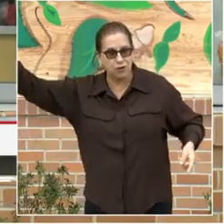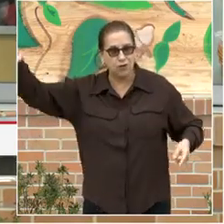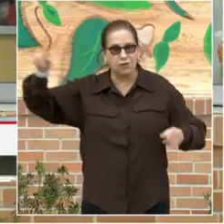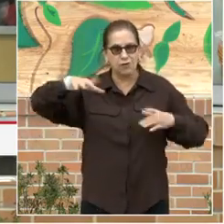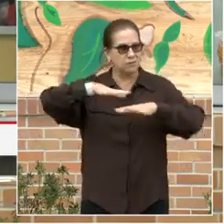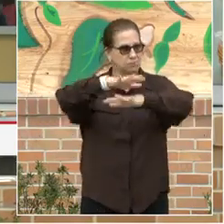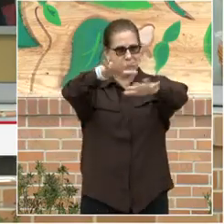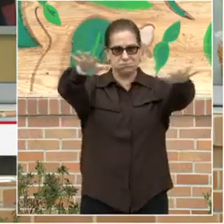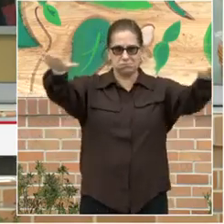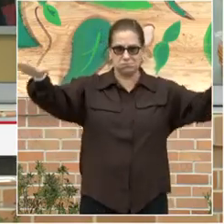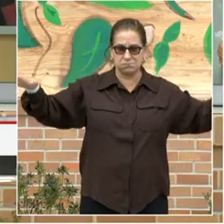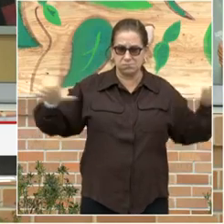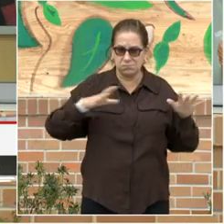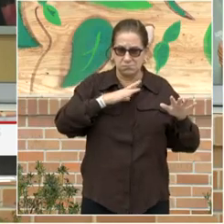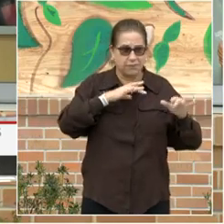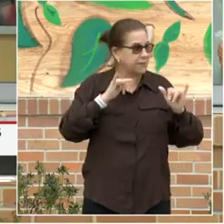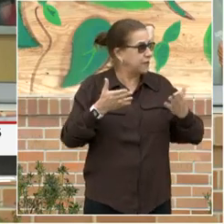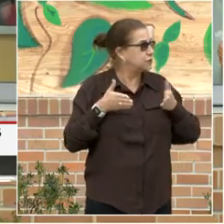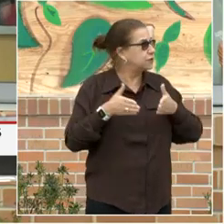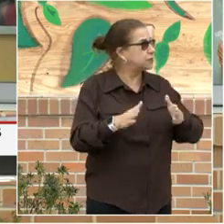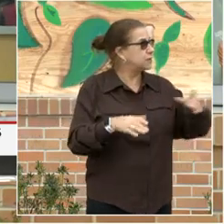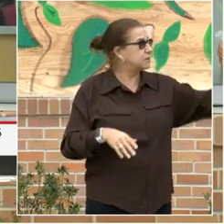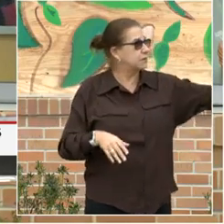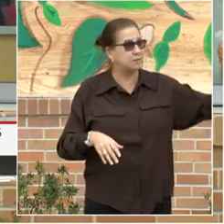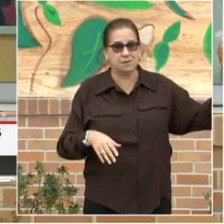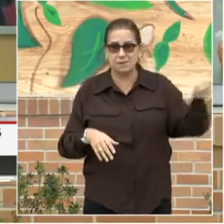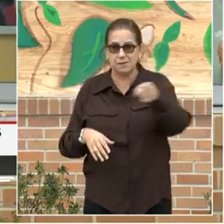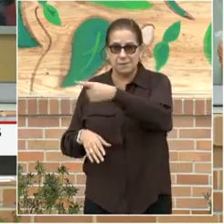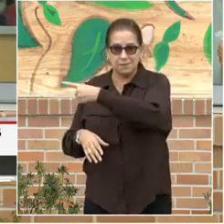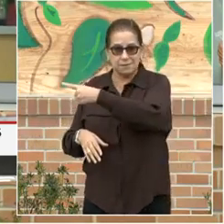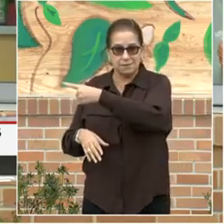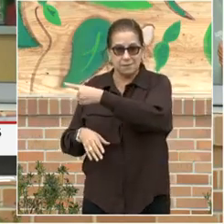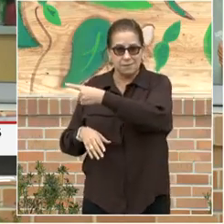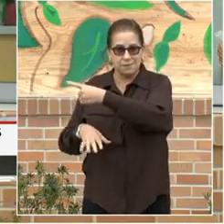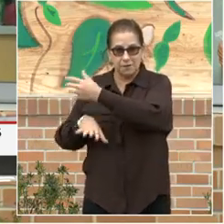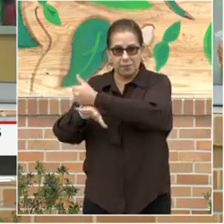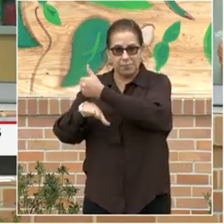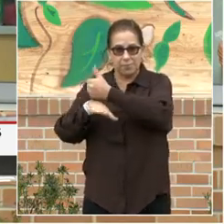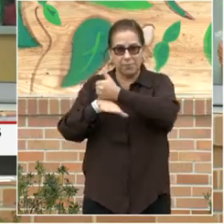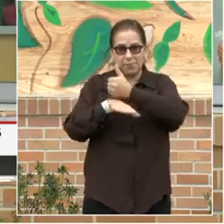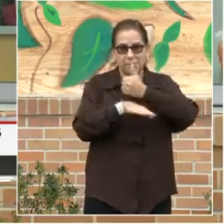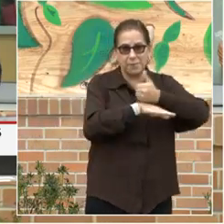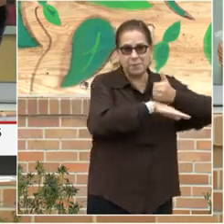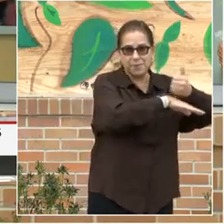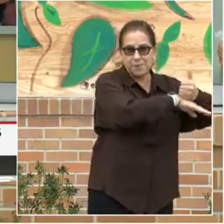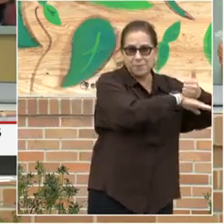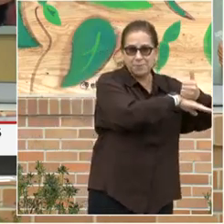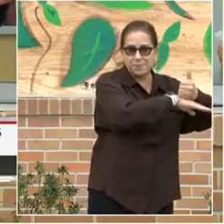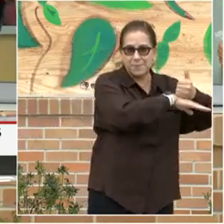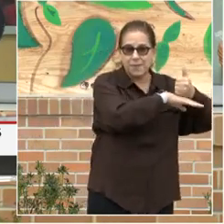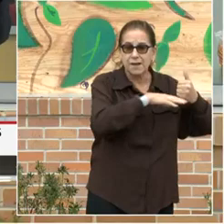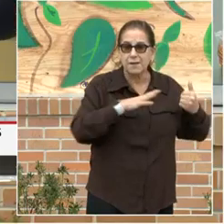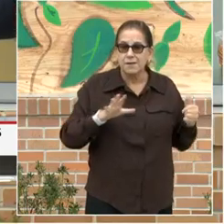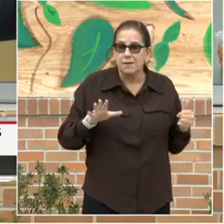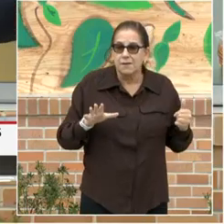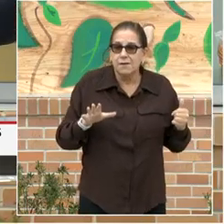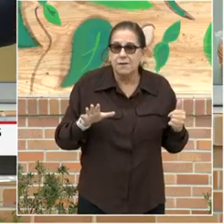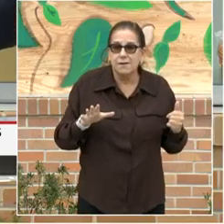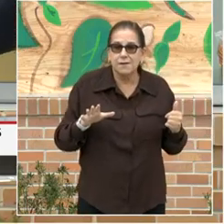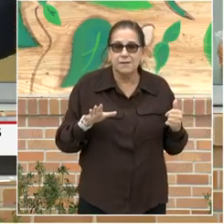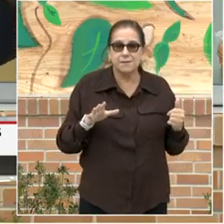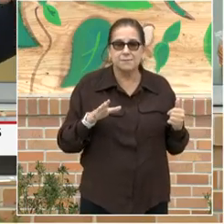street. And I just want to recognize a few people who made this possible. Good Food Markets co-founders, Chris Guerin and